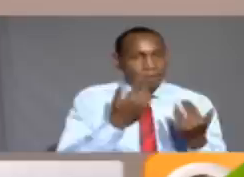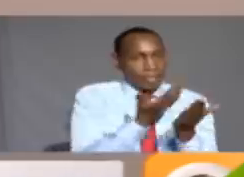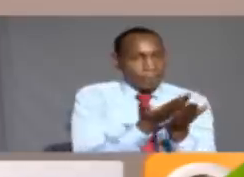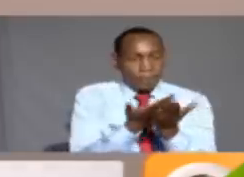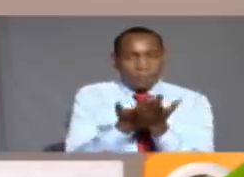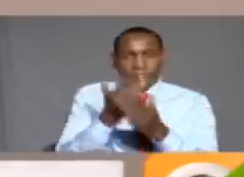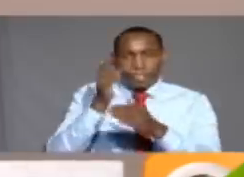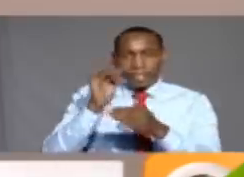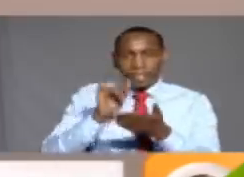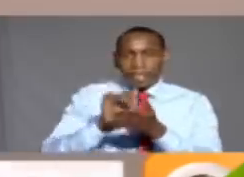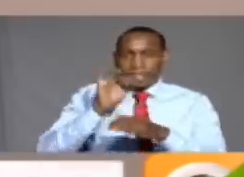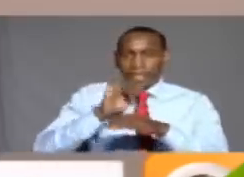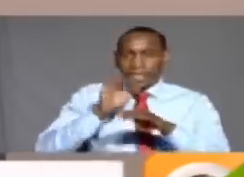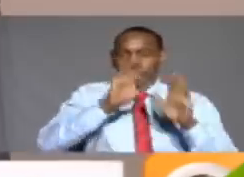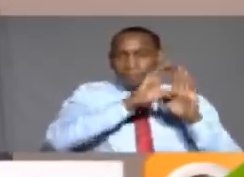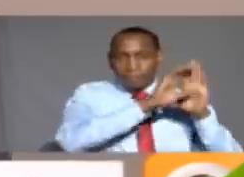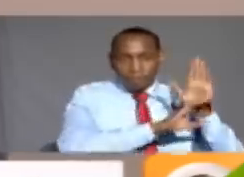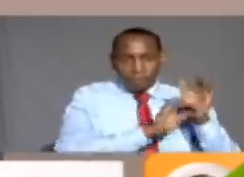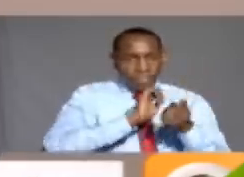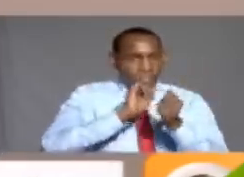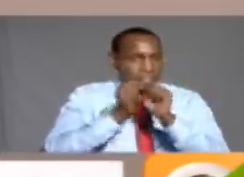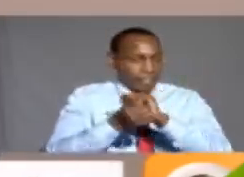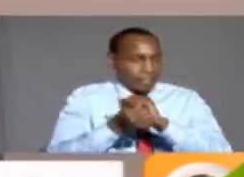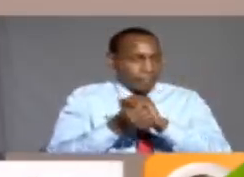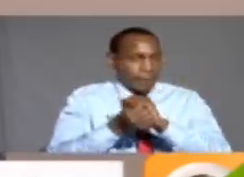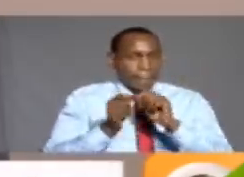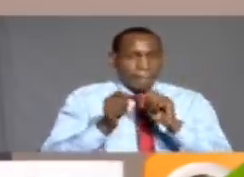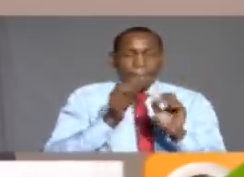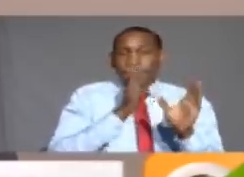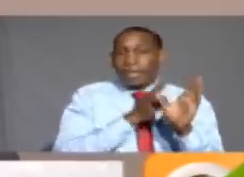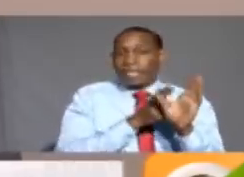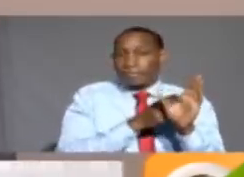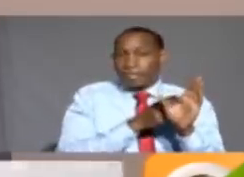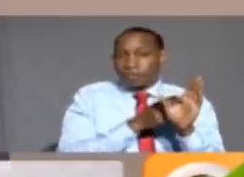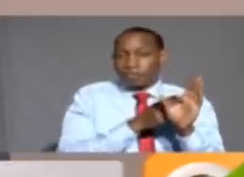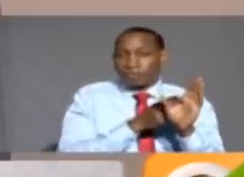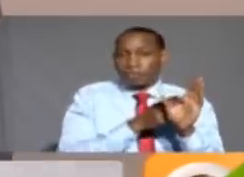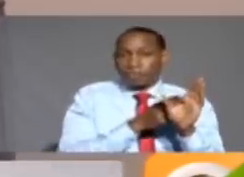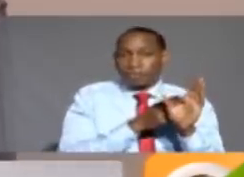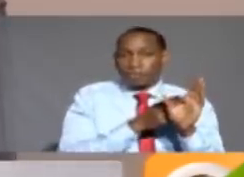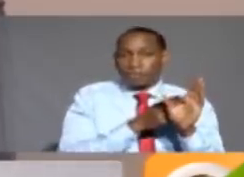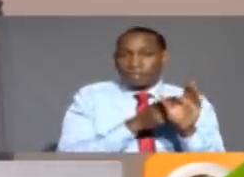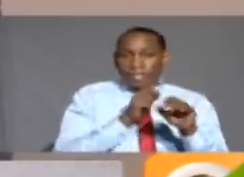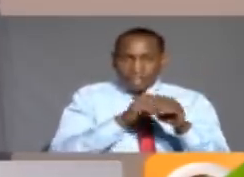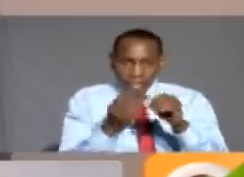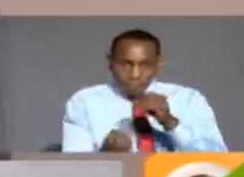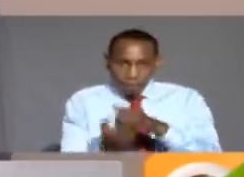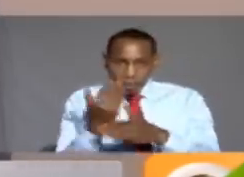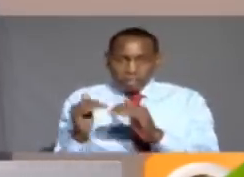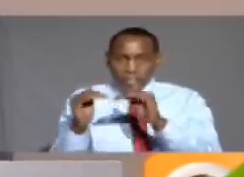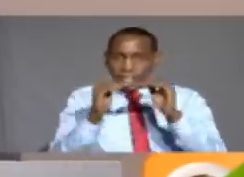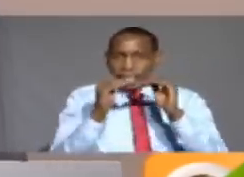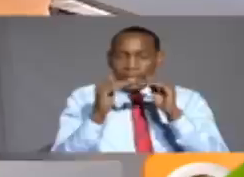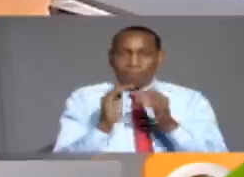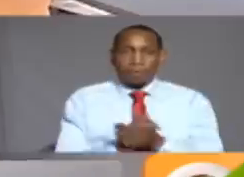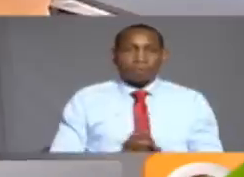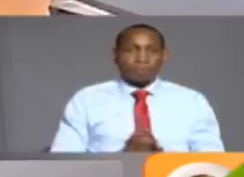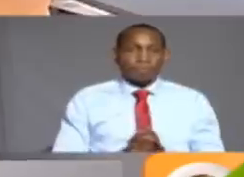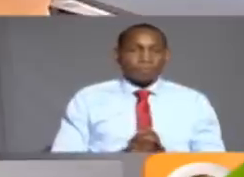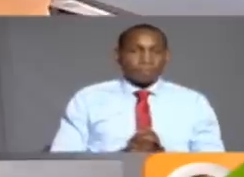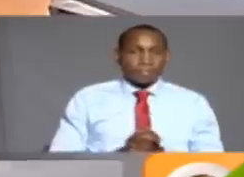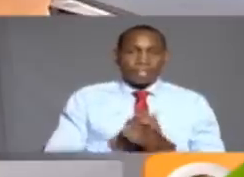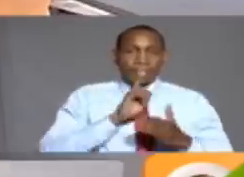will affect the constitution or will change the constitution, participation even at the formation stage. And you're saying this is